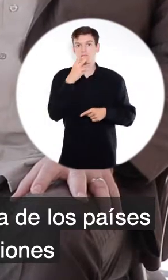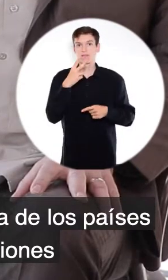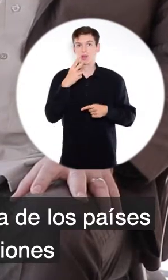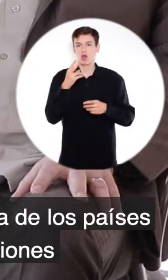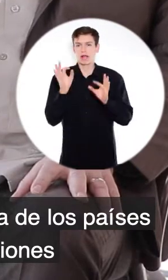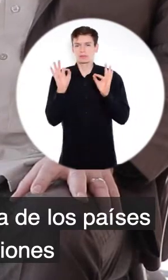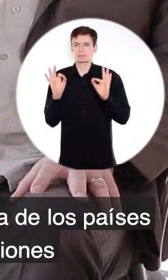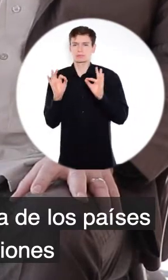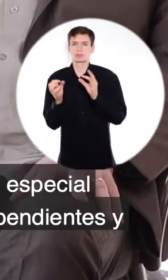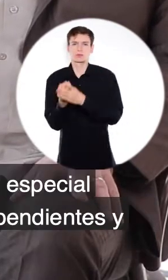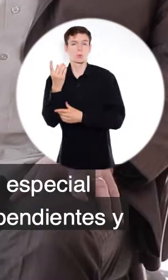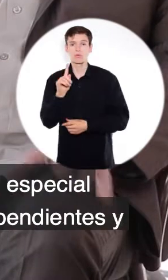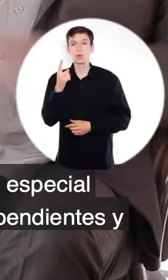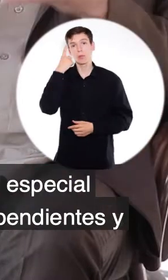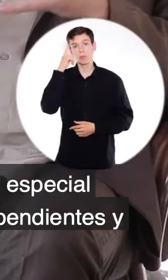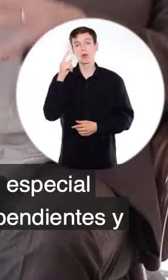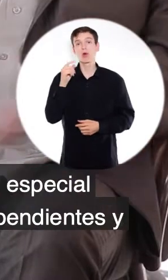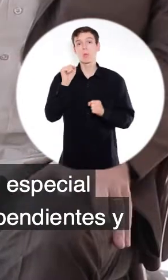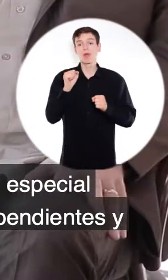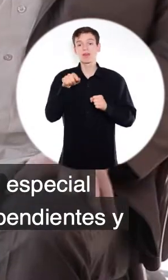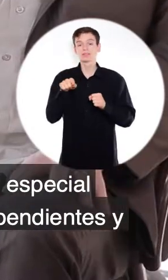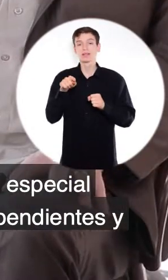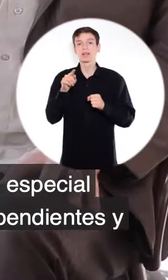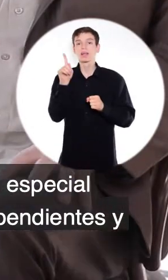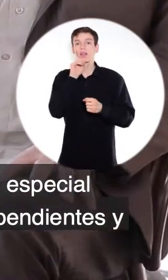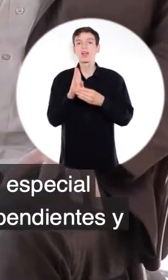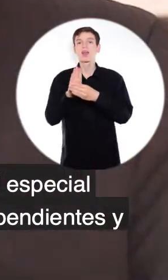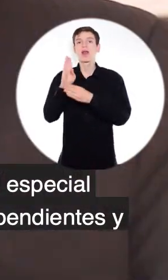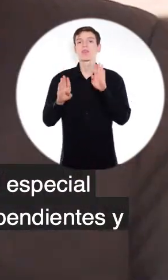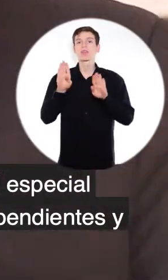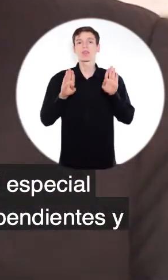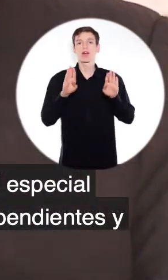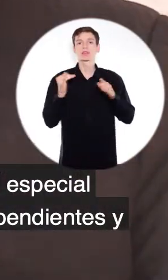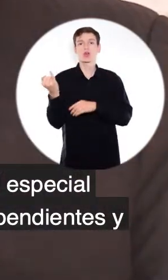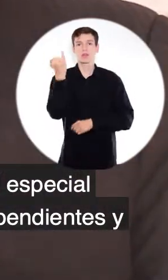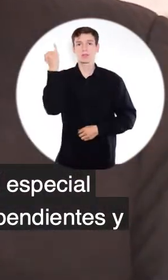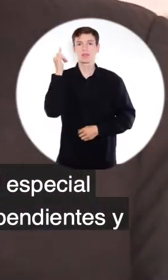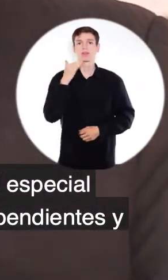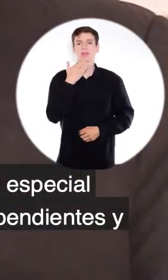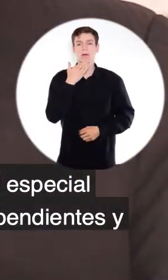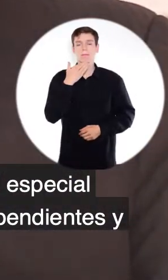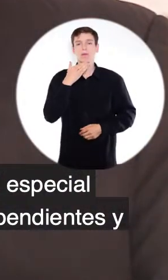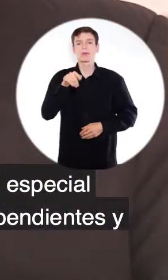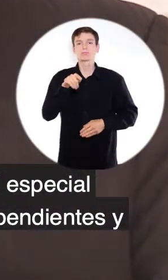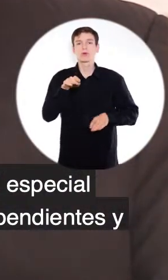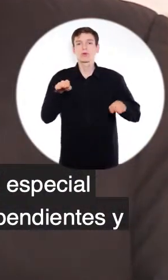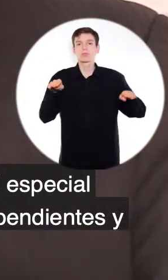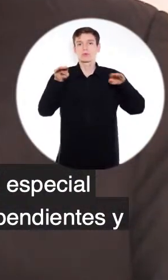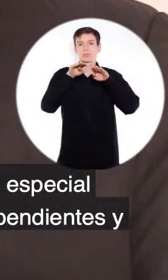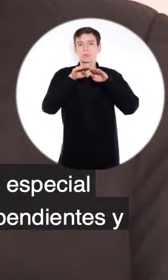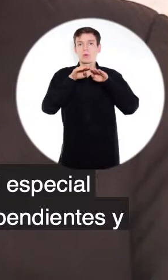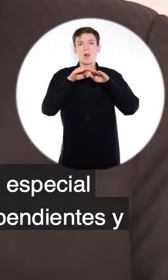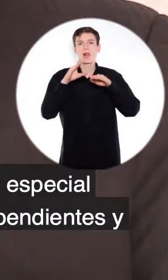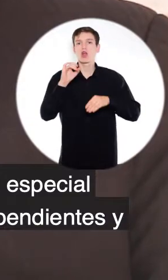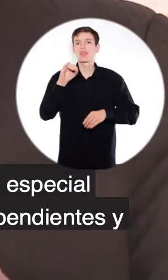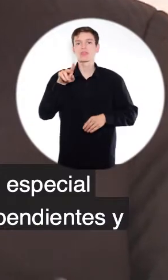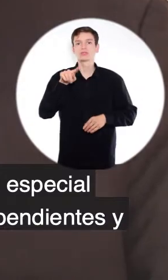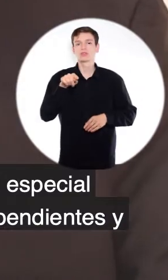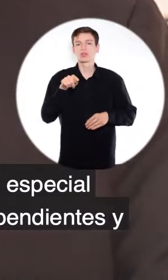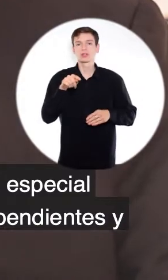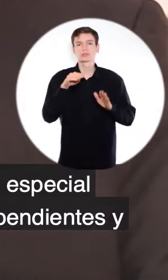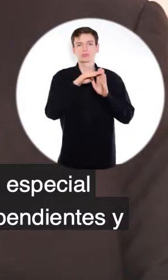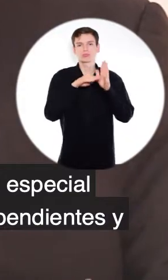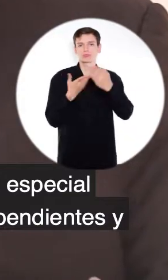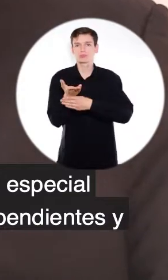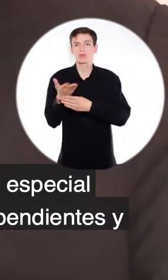various constituencies. In the Chilean case, we're using district-based elections. I don't see any special need to do anything